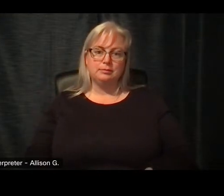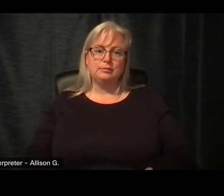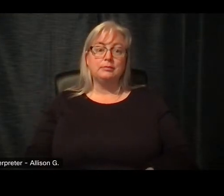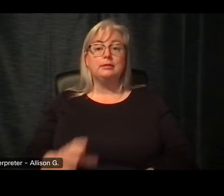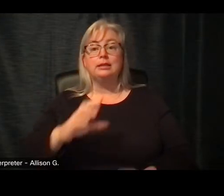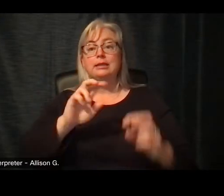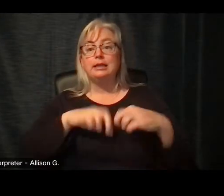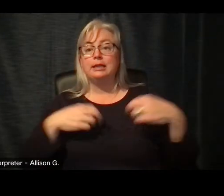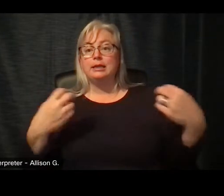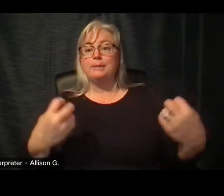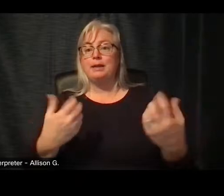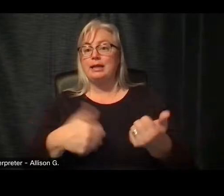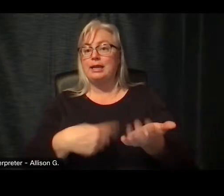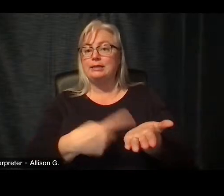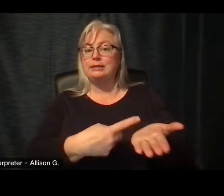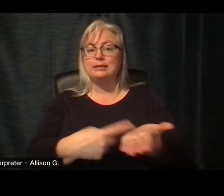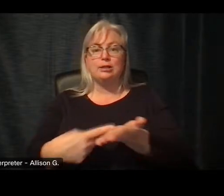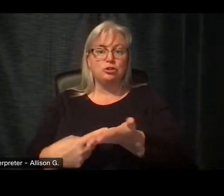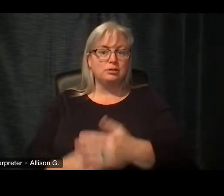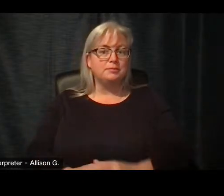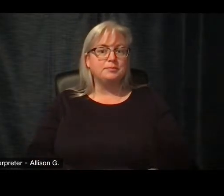Committee, discussion?